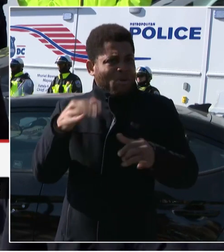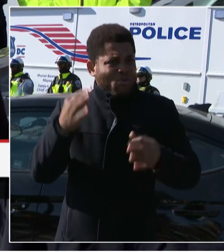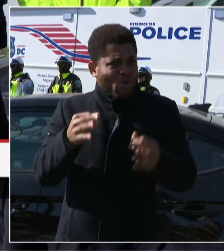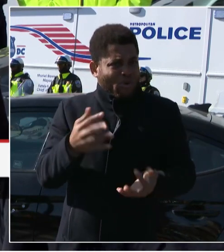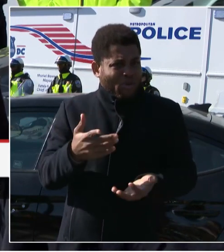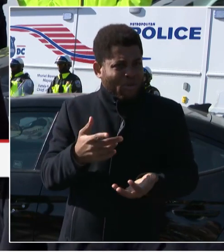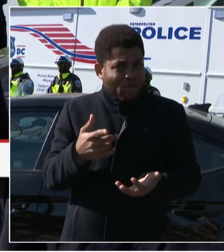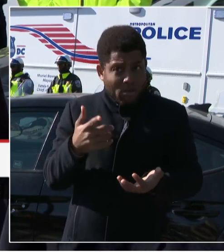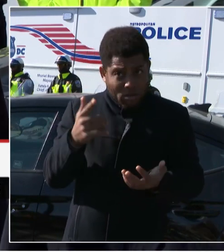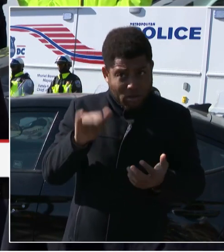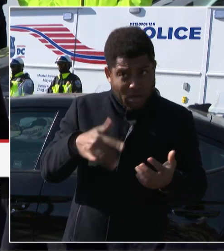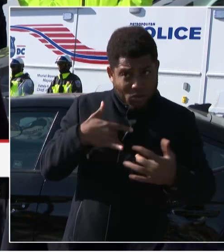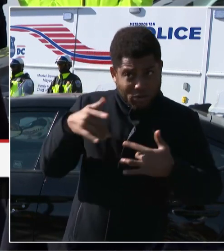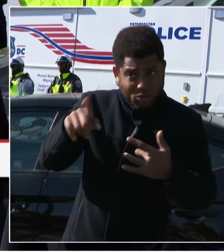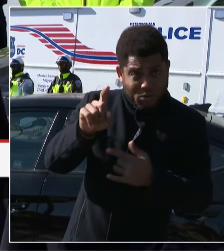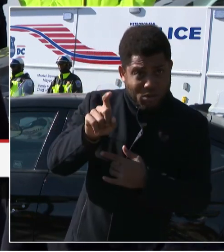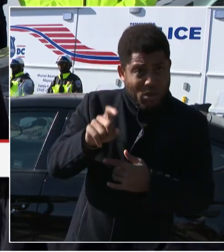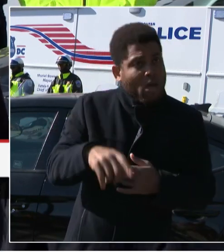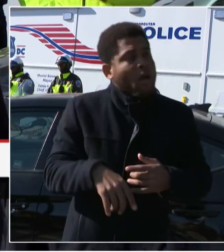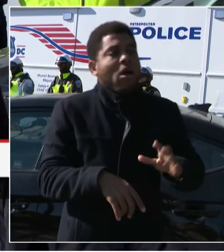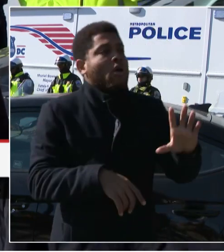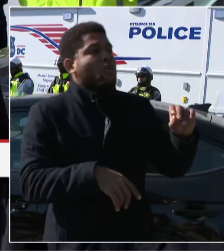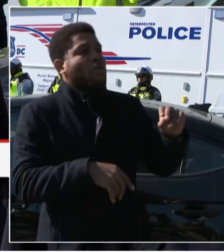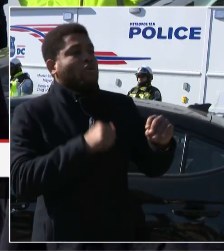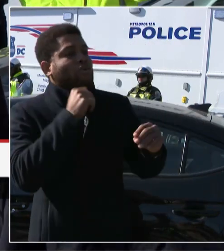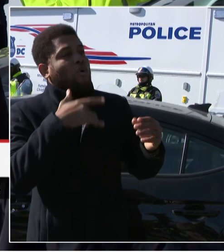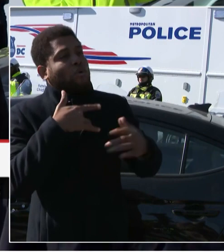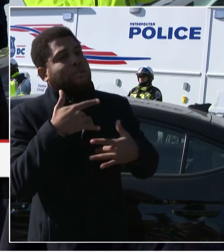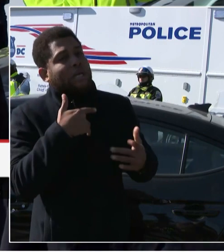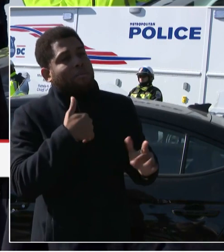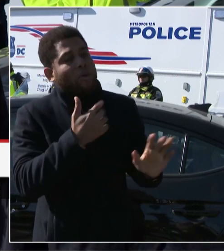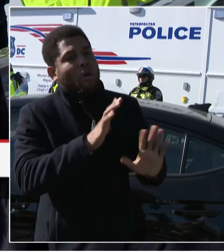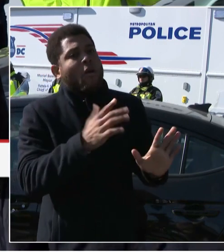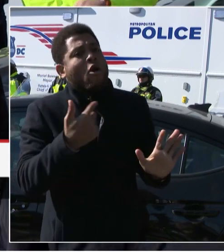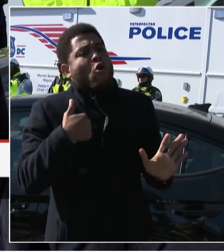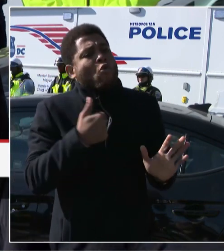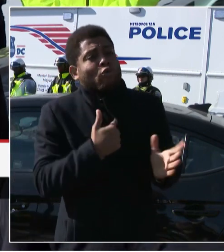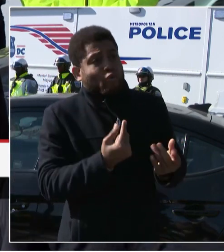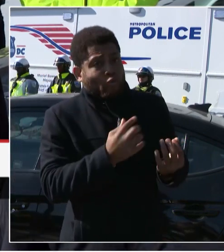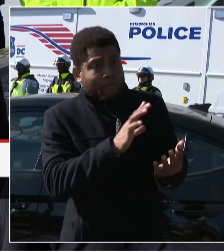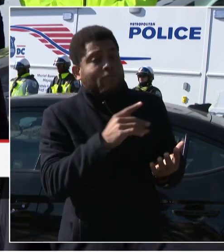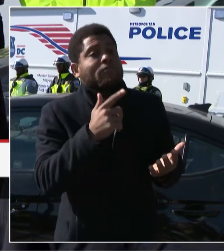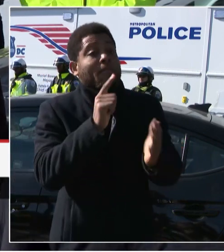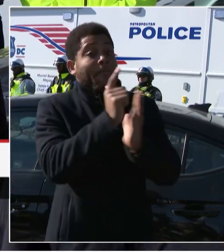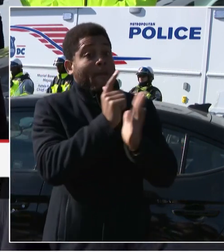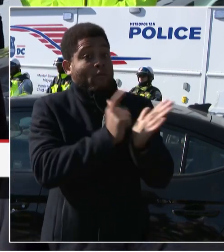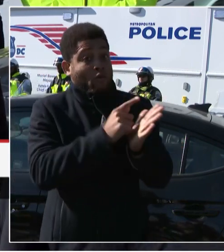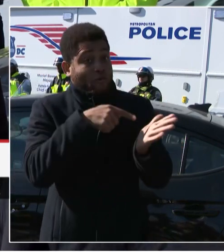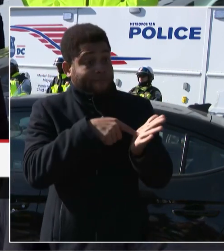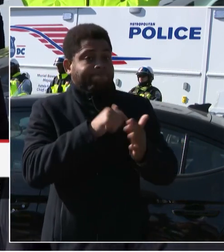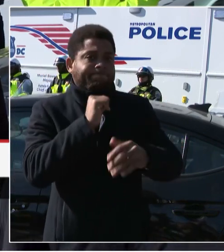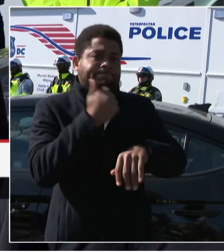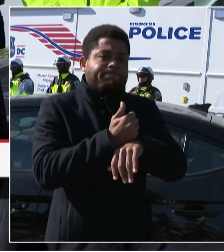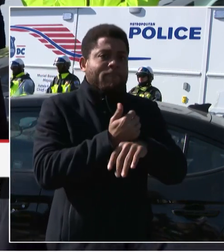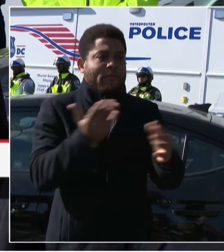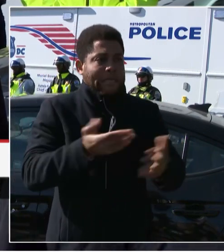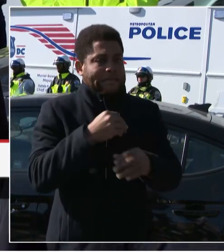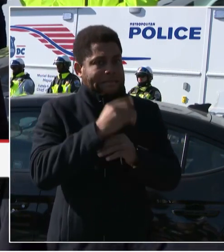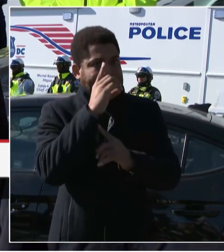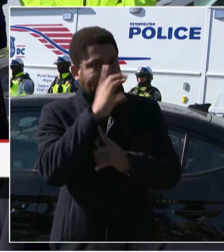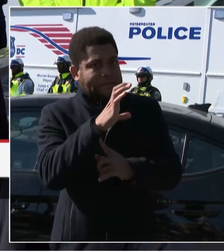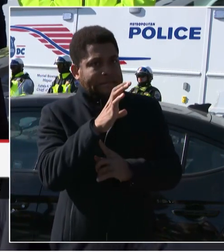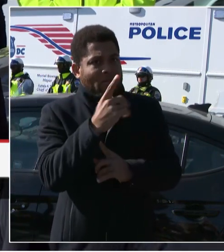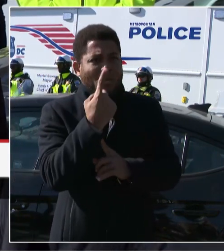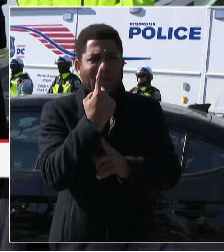So we introduced a law that was on the books in our city as one tool in